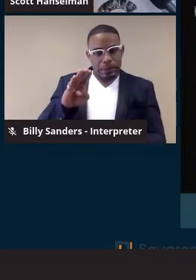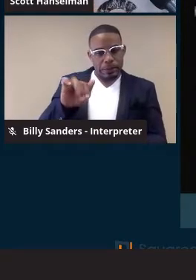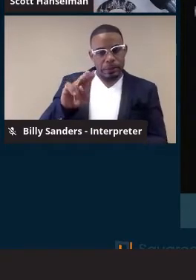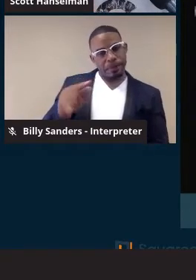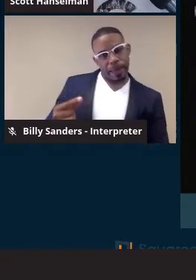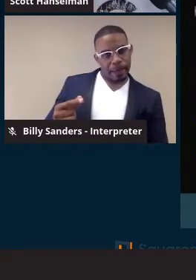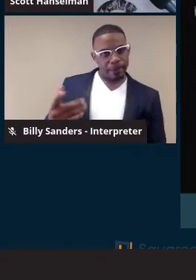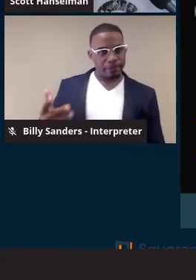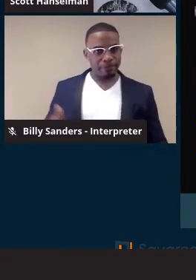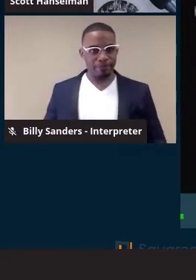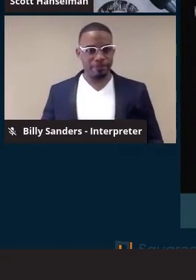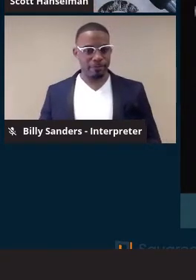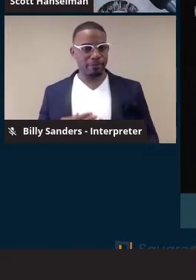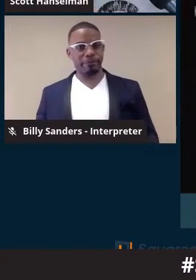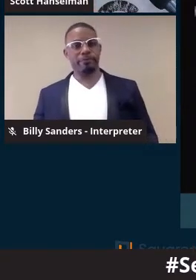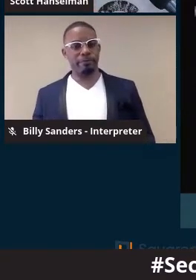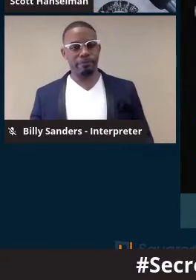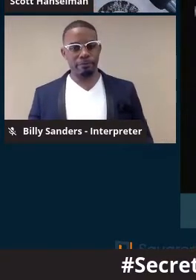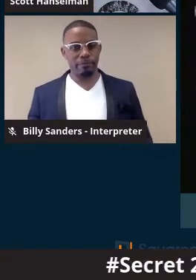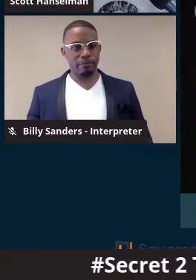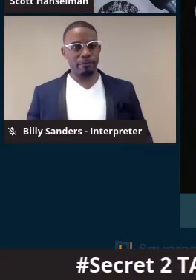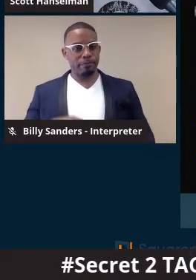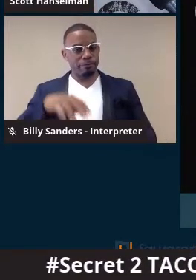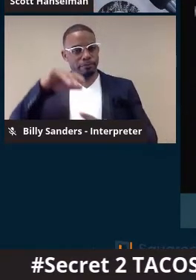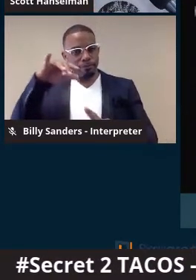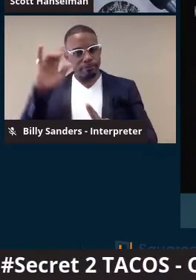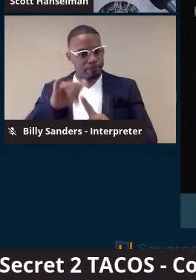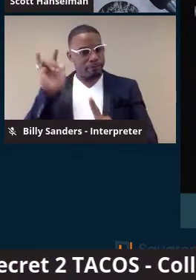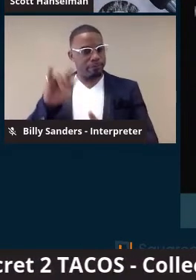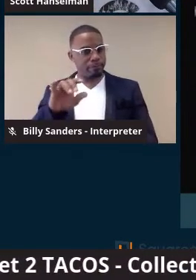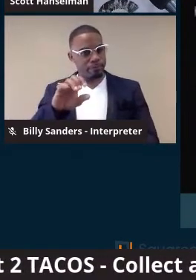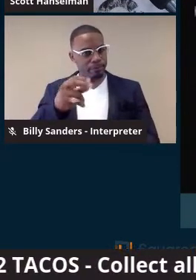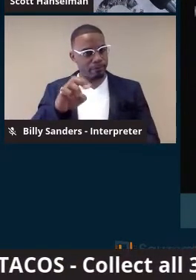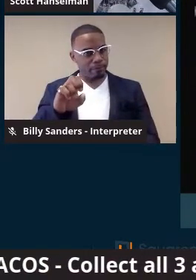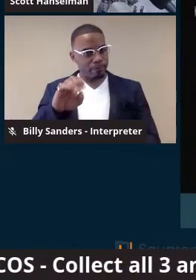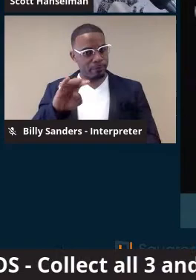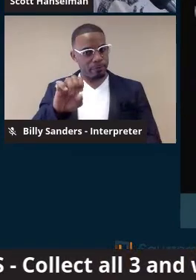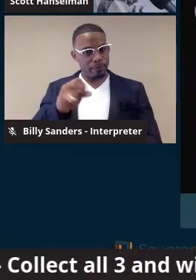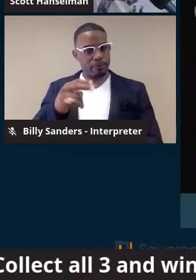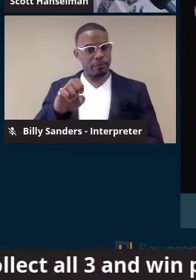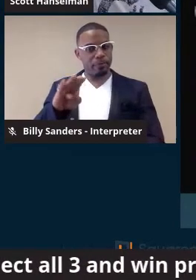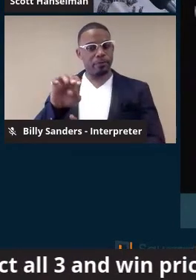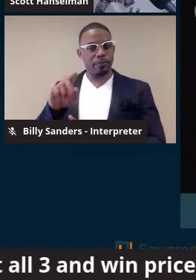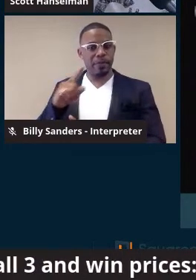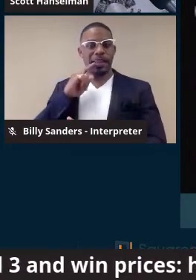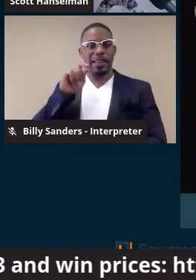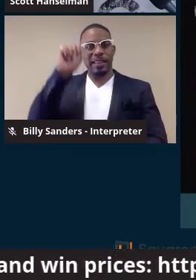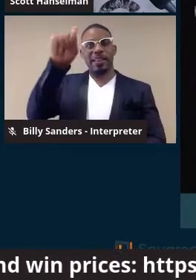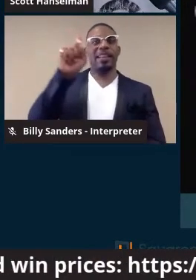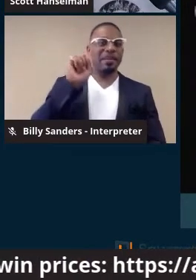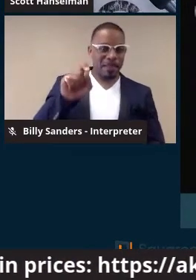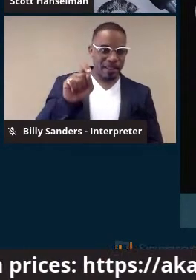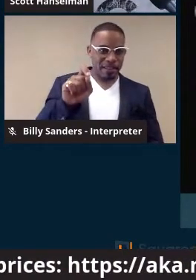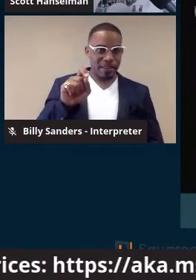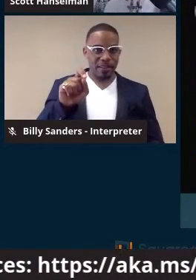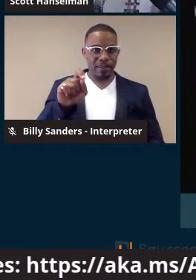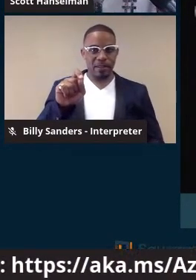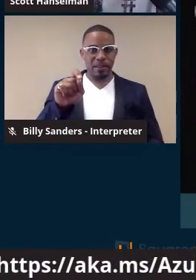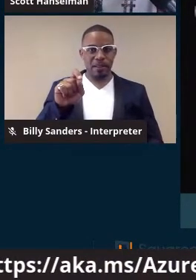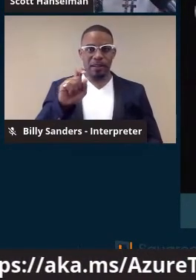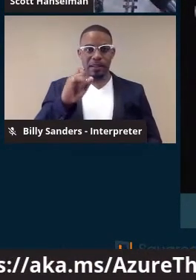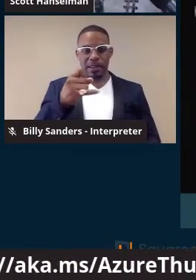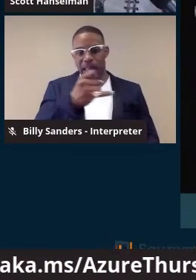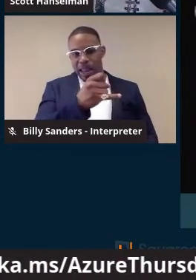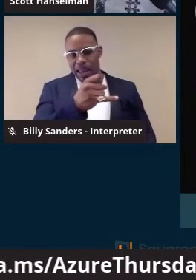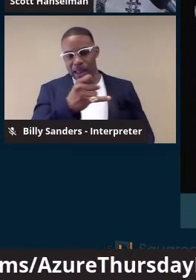bang. And a shebang, the bang is the exclamation point. A shebang is a line